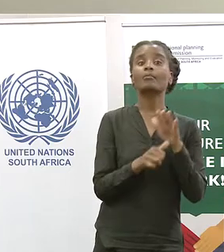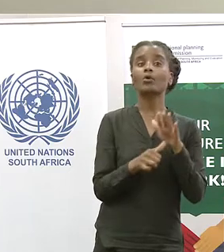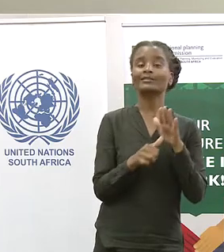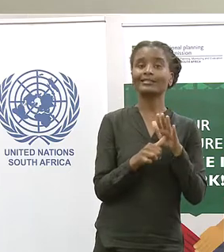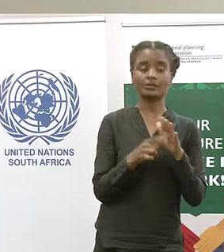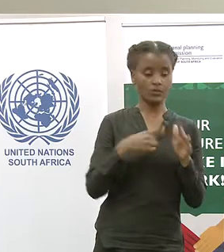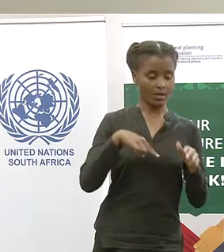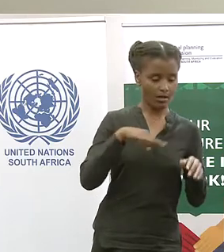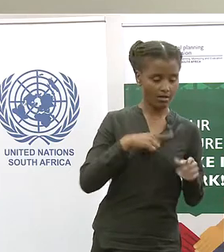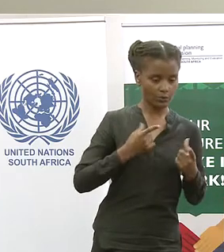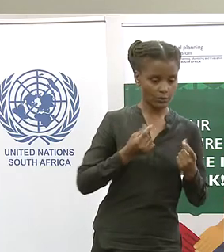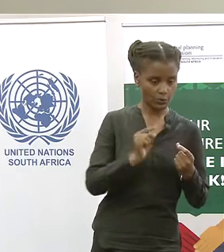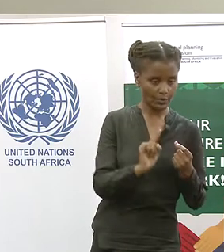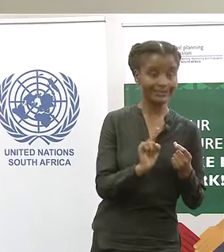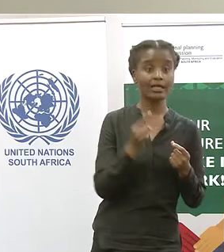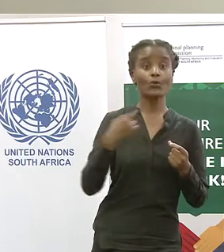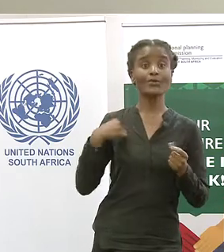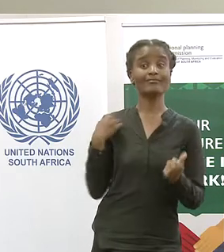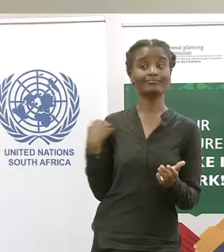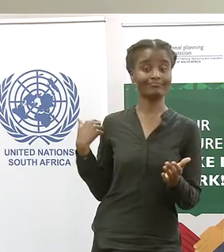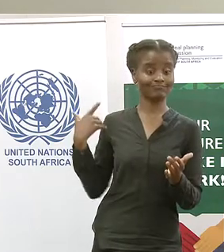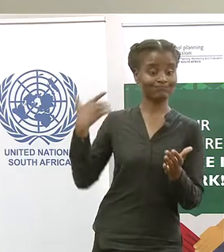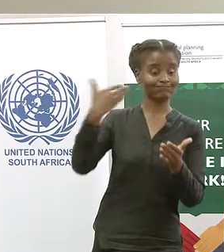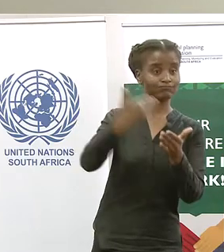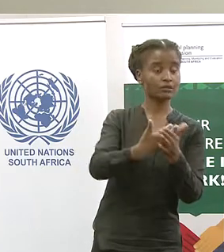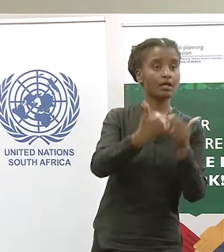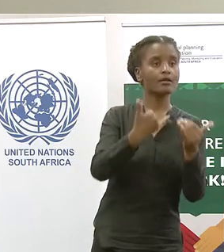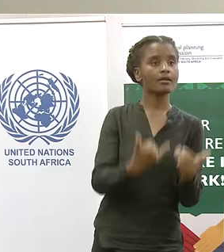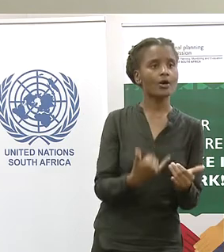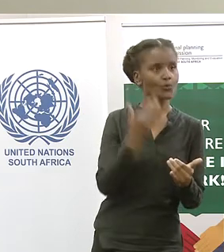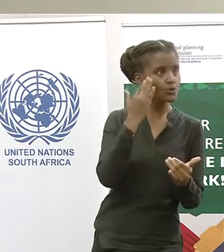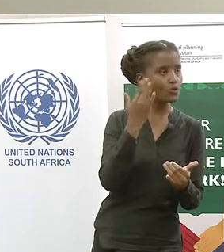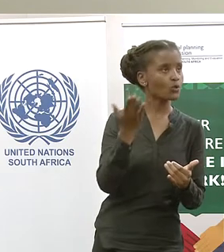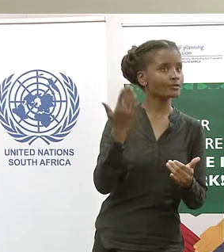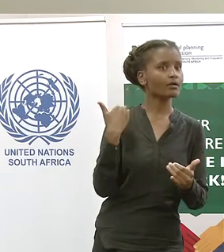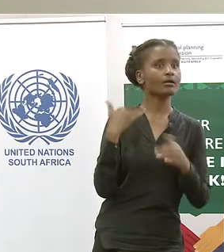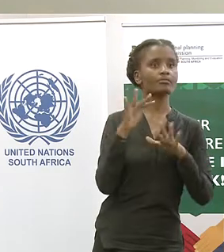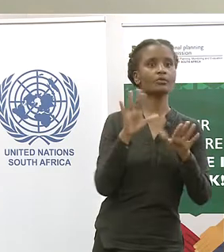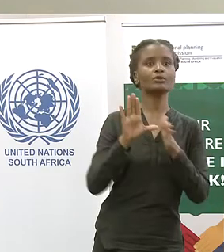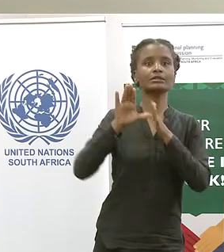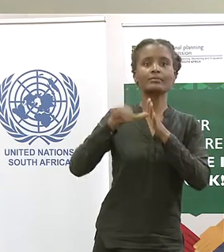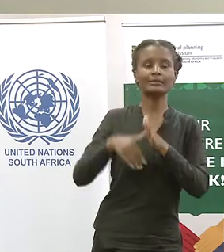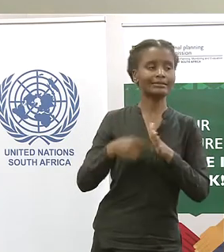us getting here was because of a lot of sacrifices by people with disabilities particularly.